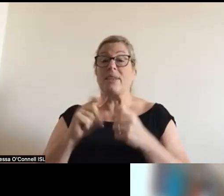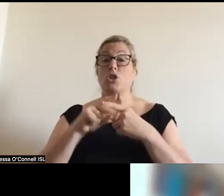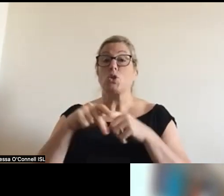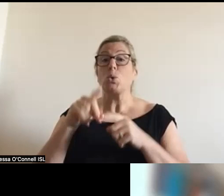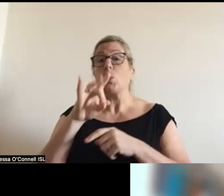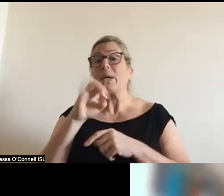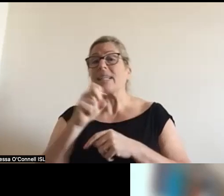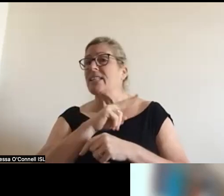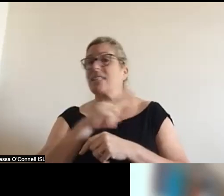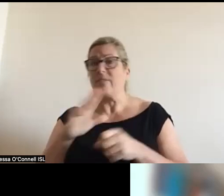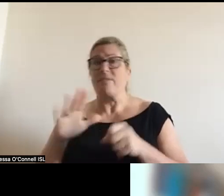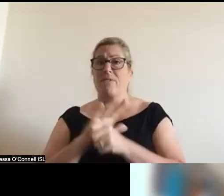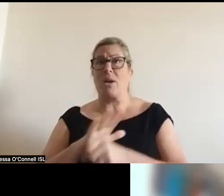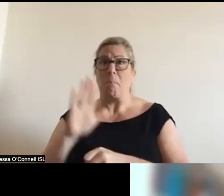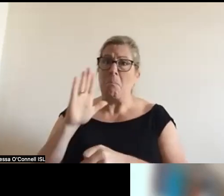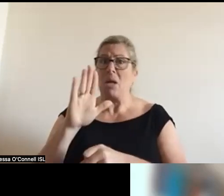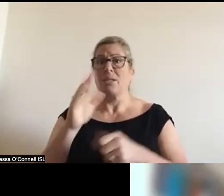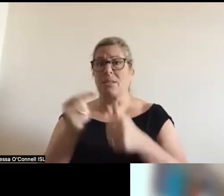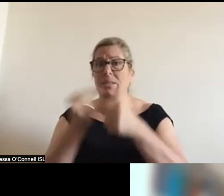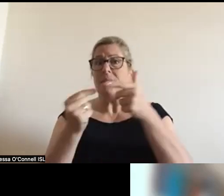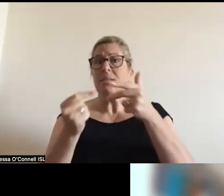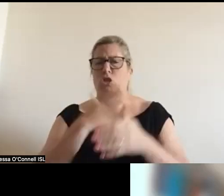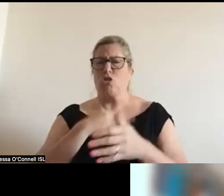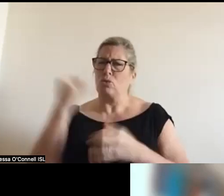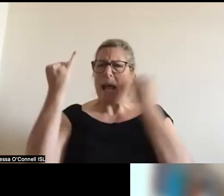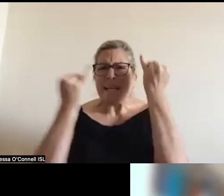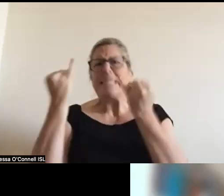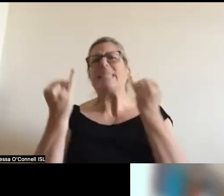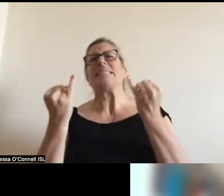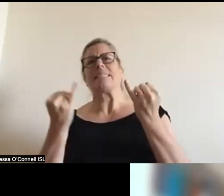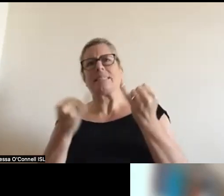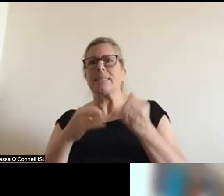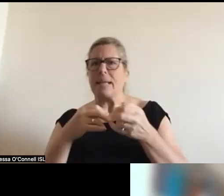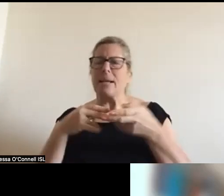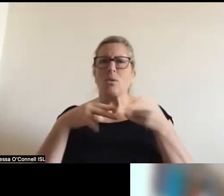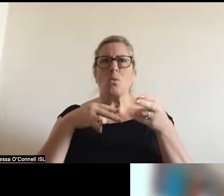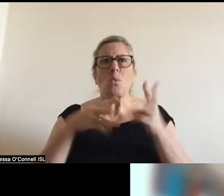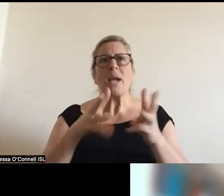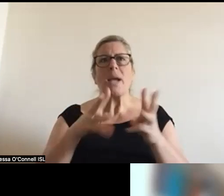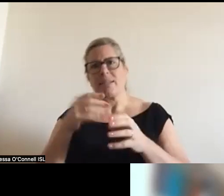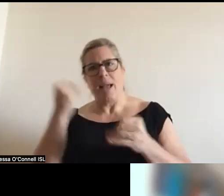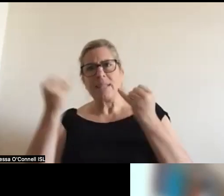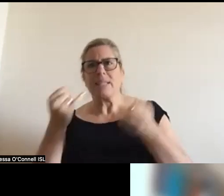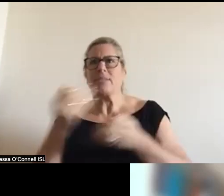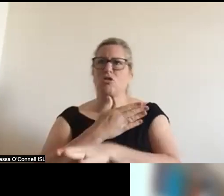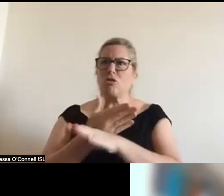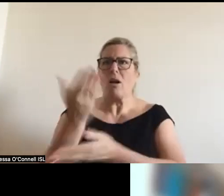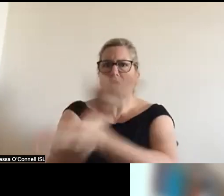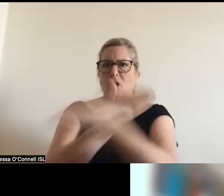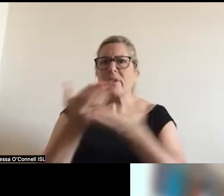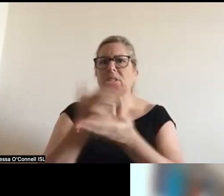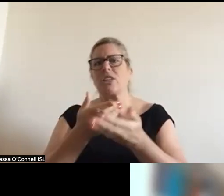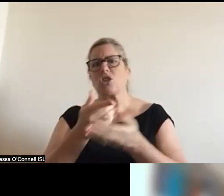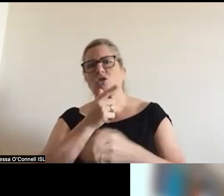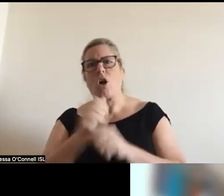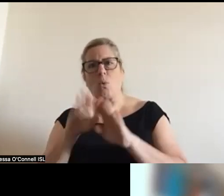It's basically, you know, to give ideas, spark actions, you know, talk to your councillors, see what works for you in